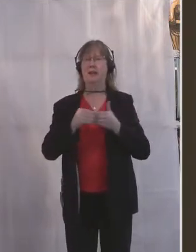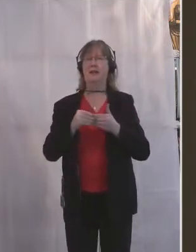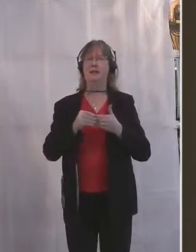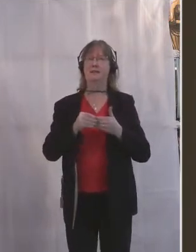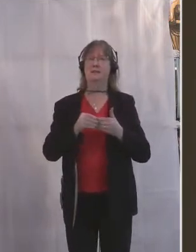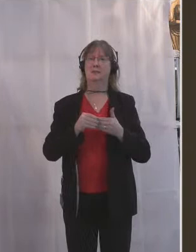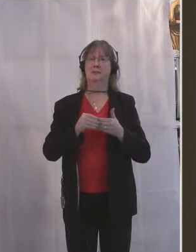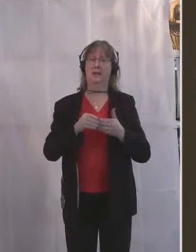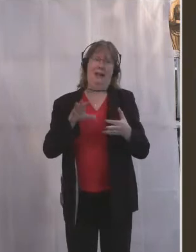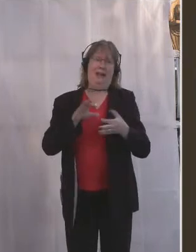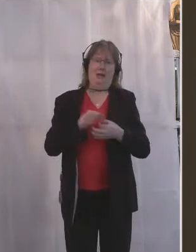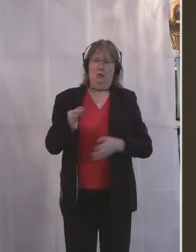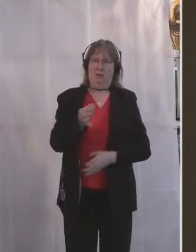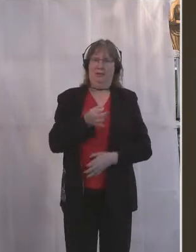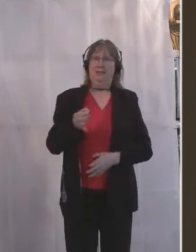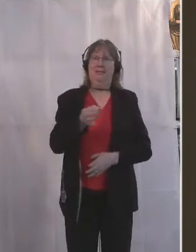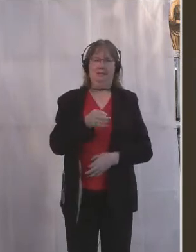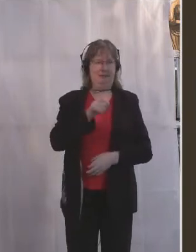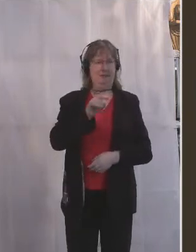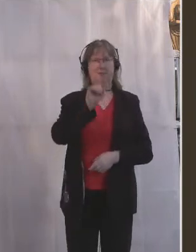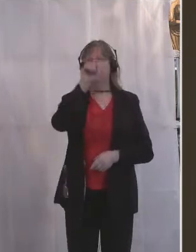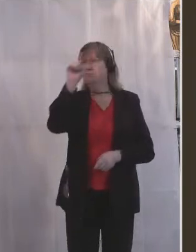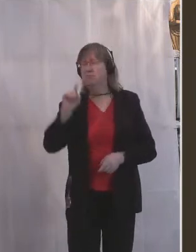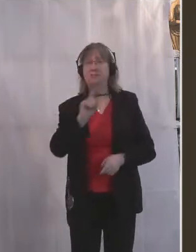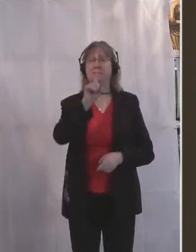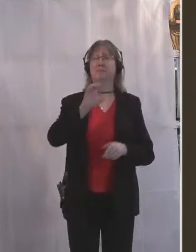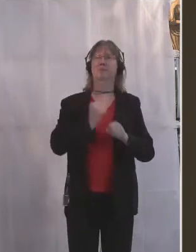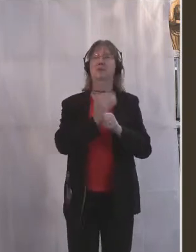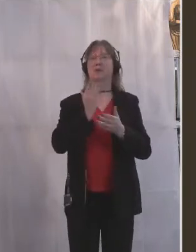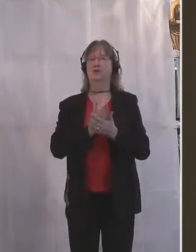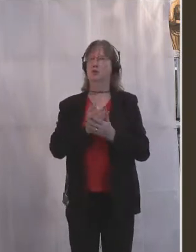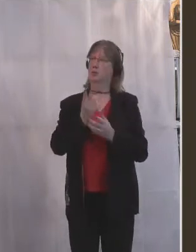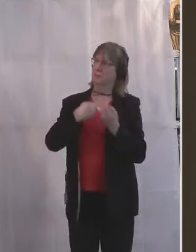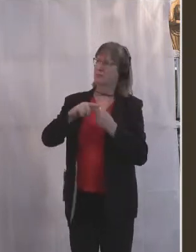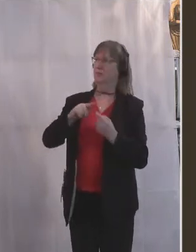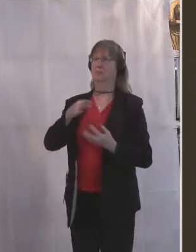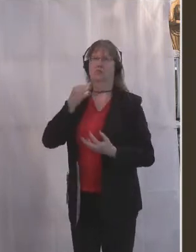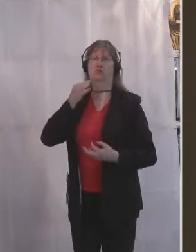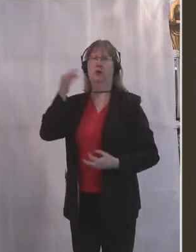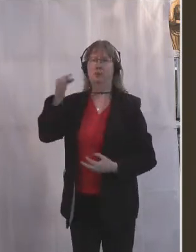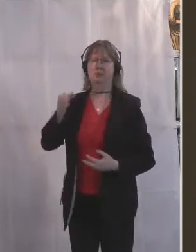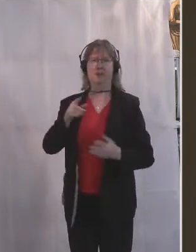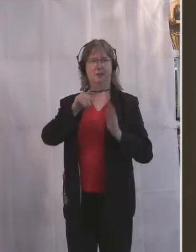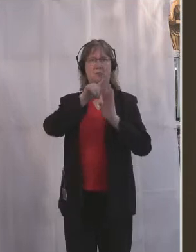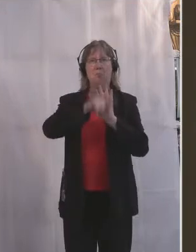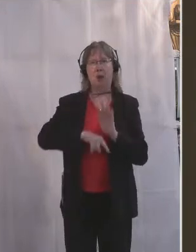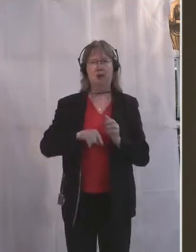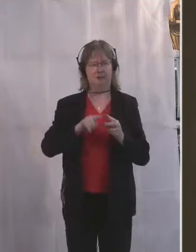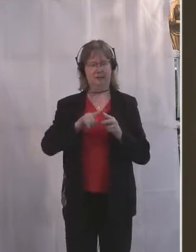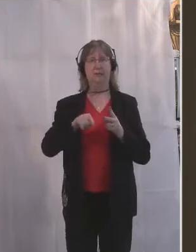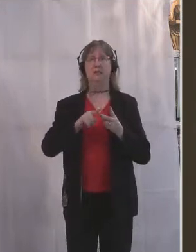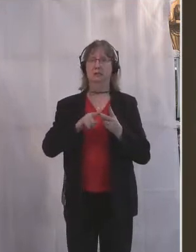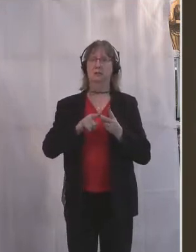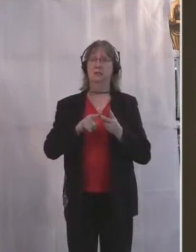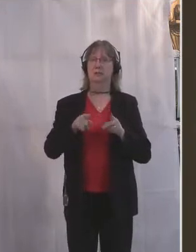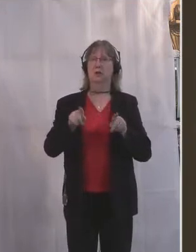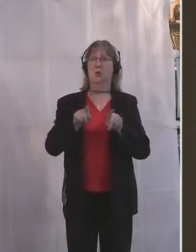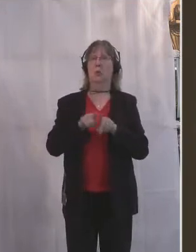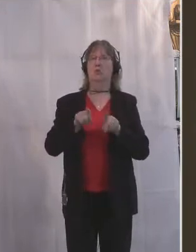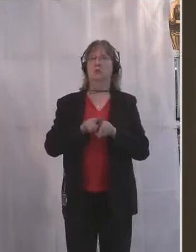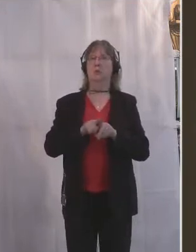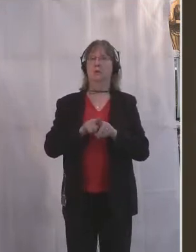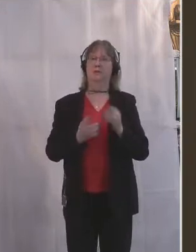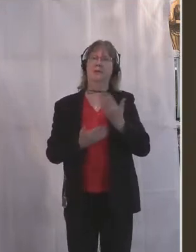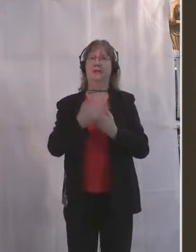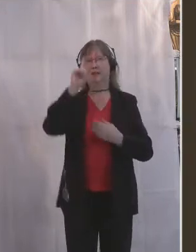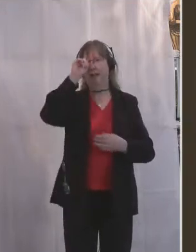city region, to make sure that the voice of business is always represented in how we shape policy and increasingly to talk about the